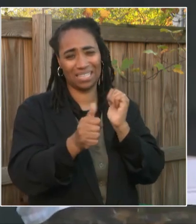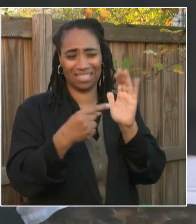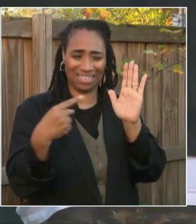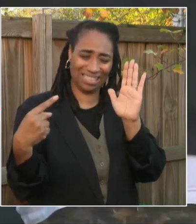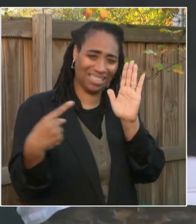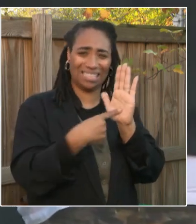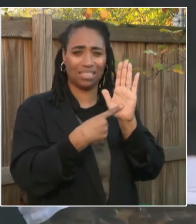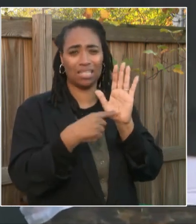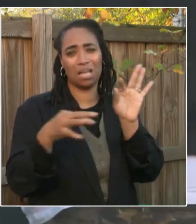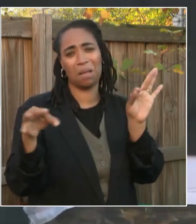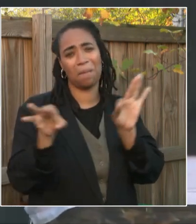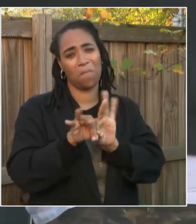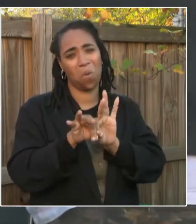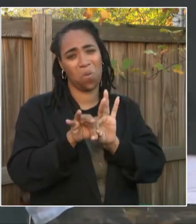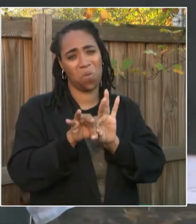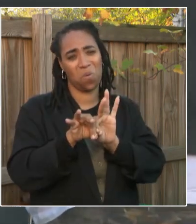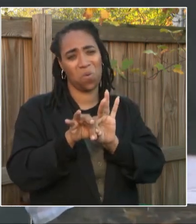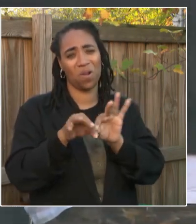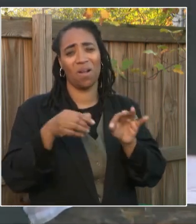Wall Street.